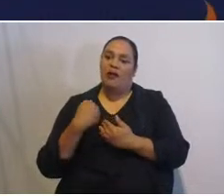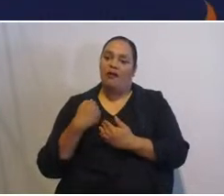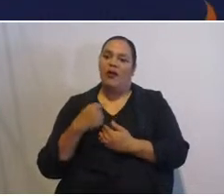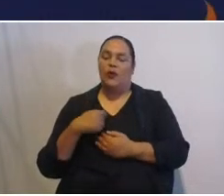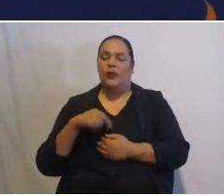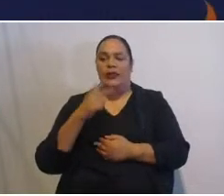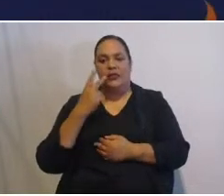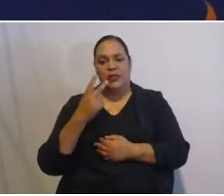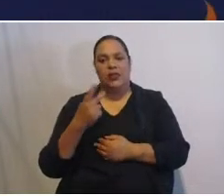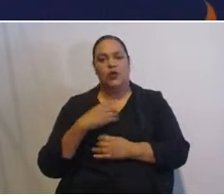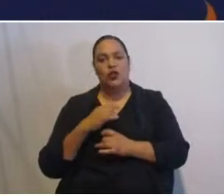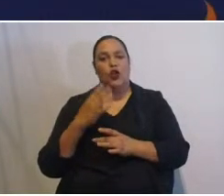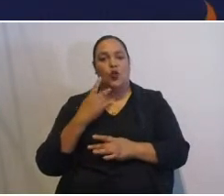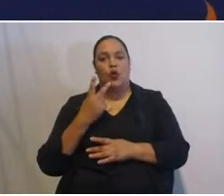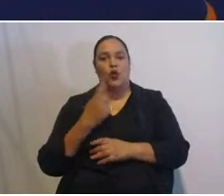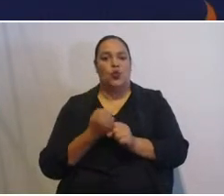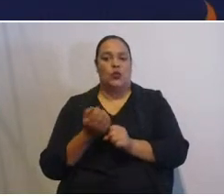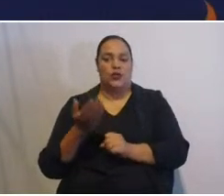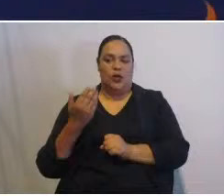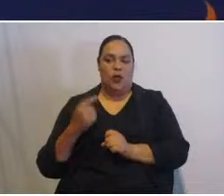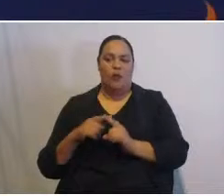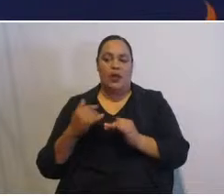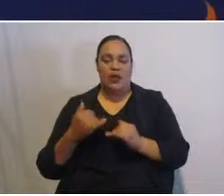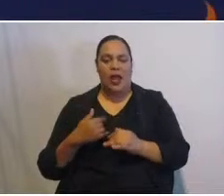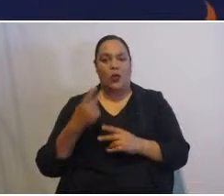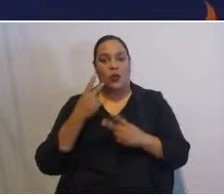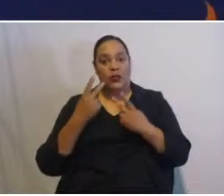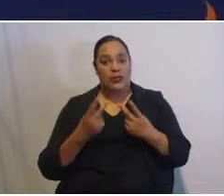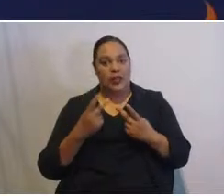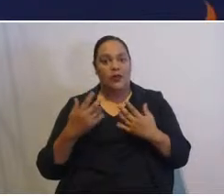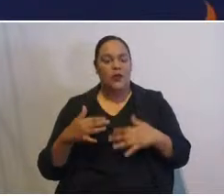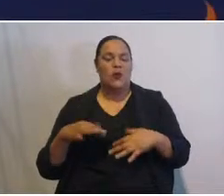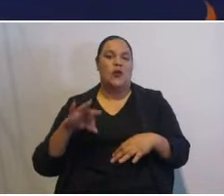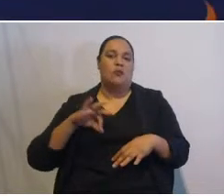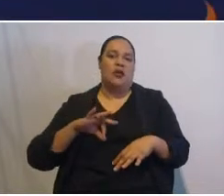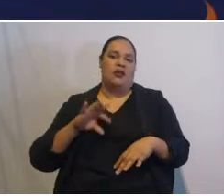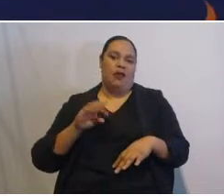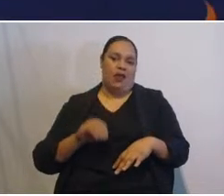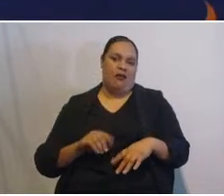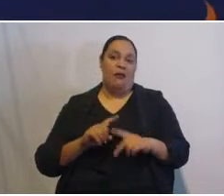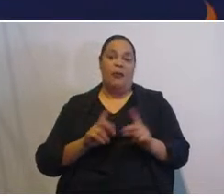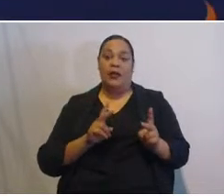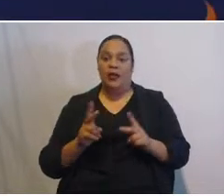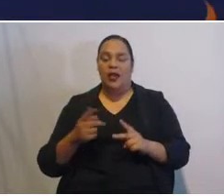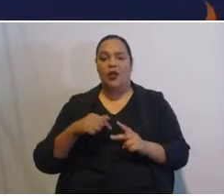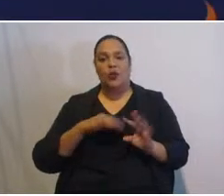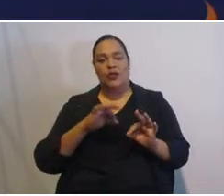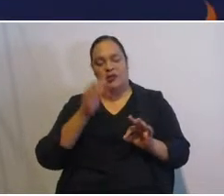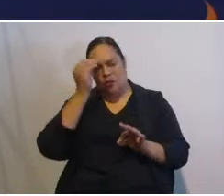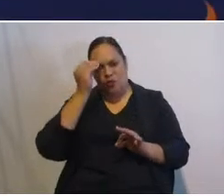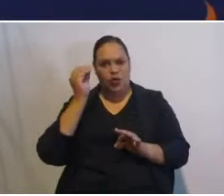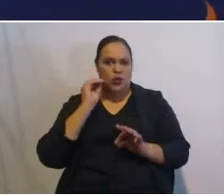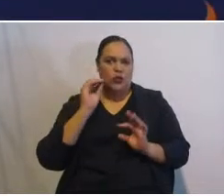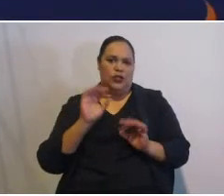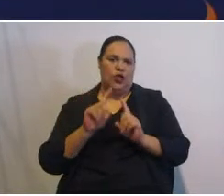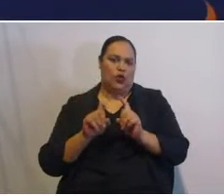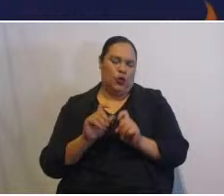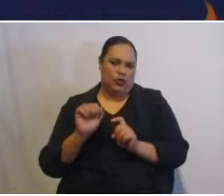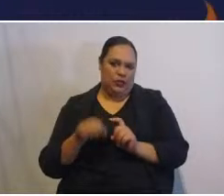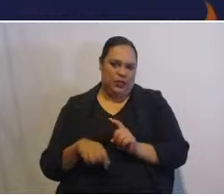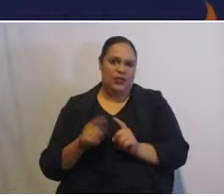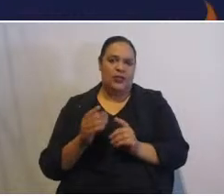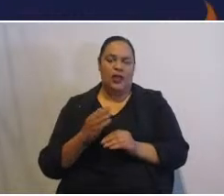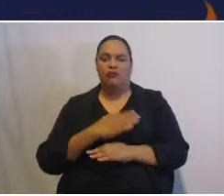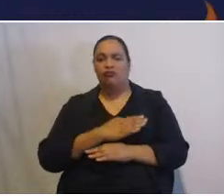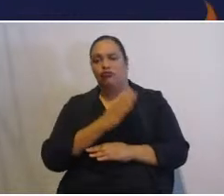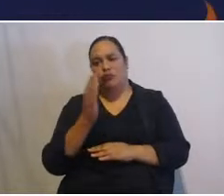seen, we started 2 years ago. Now we're starting to see the benefits. So again, we take note of that question, and during the